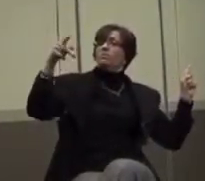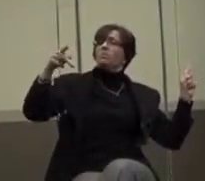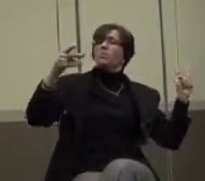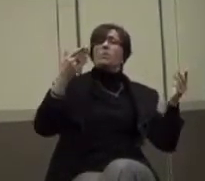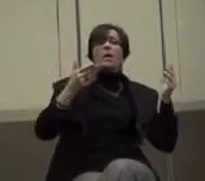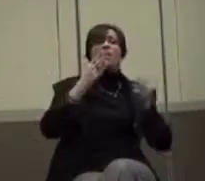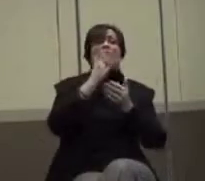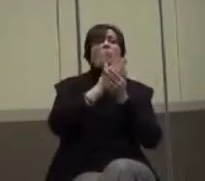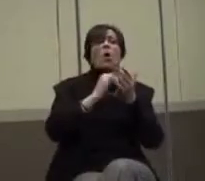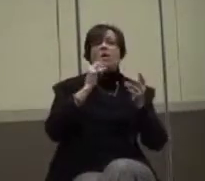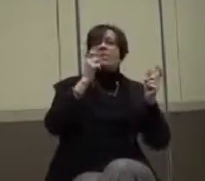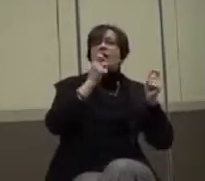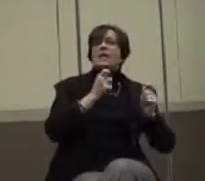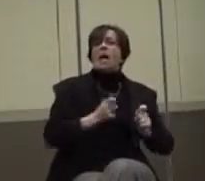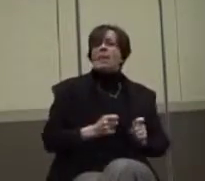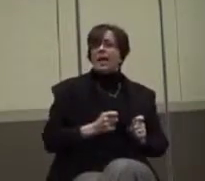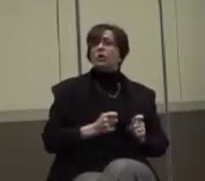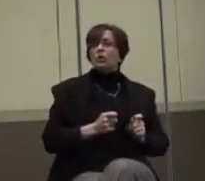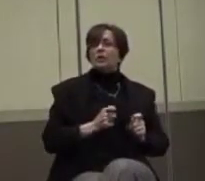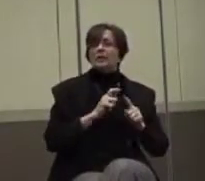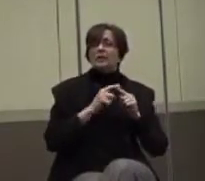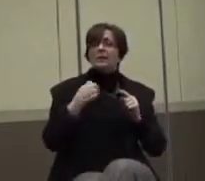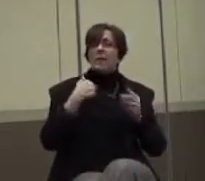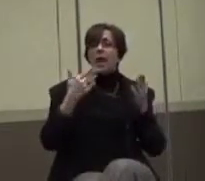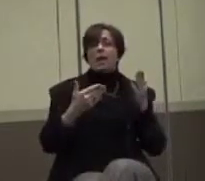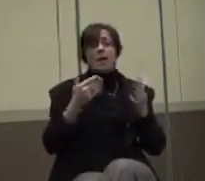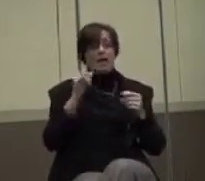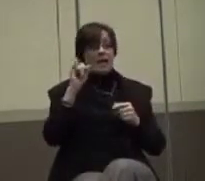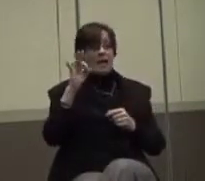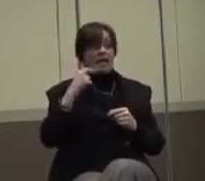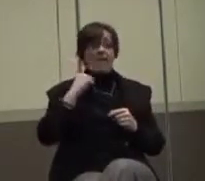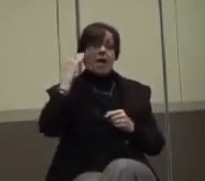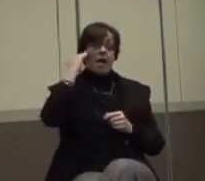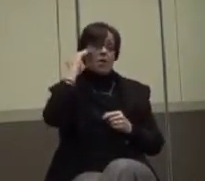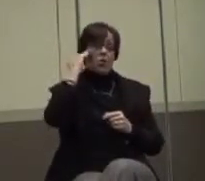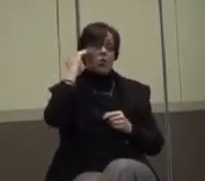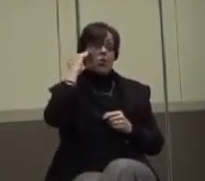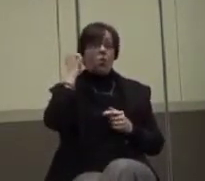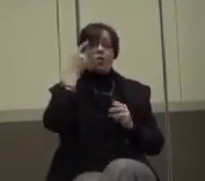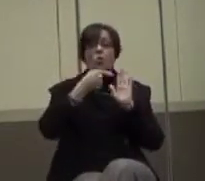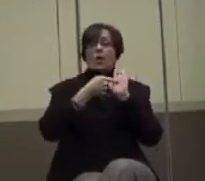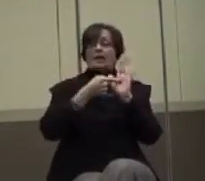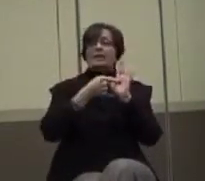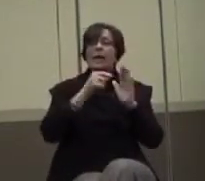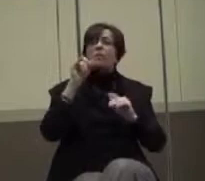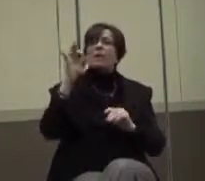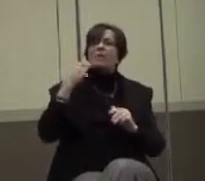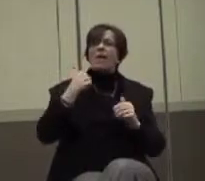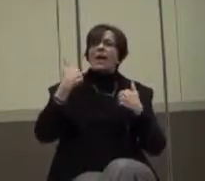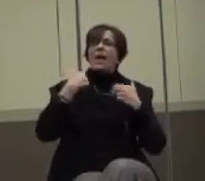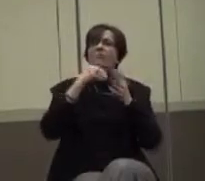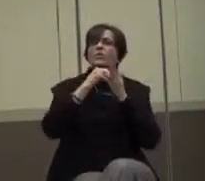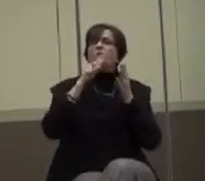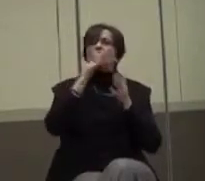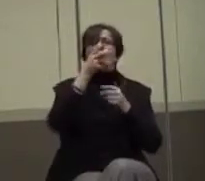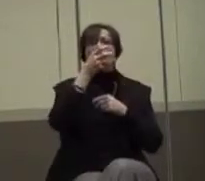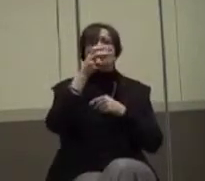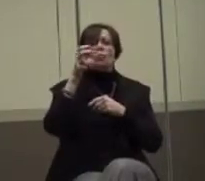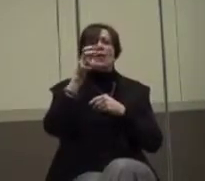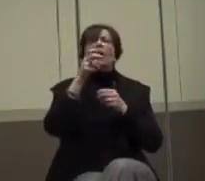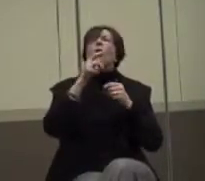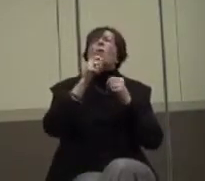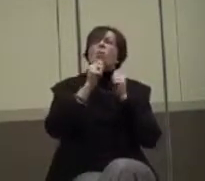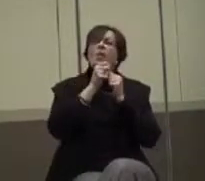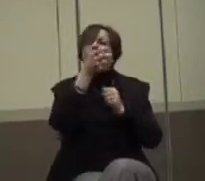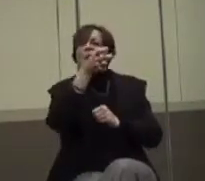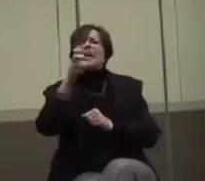accommodations written in the but I might, if I know that, for example, if I've got a student who transitions are difficult, but if I give